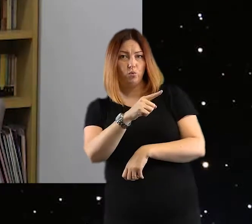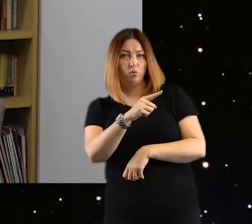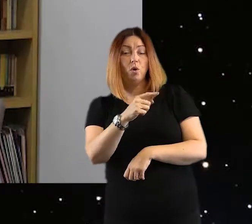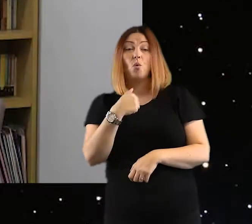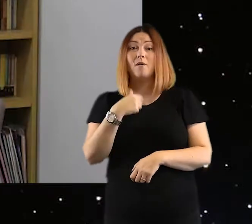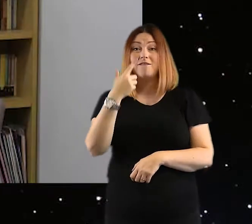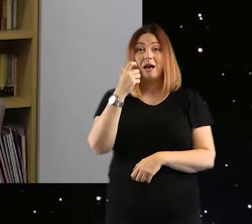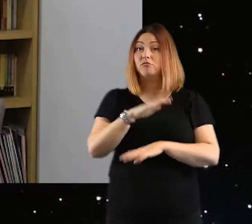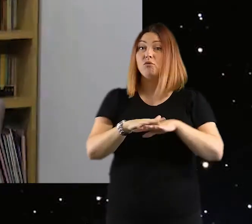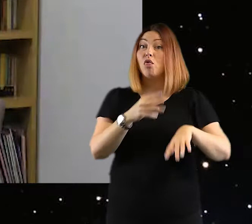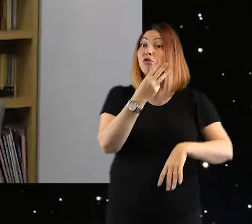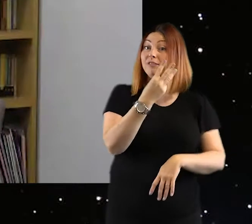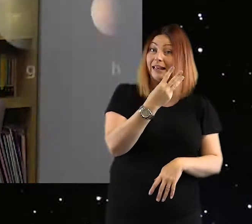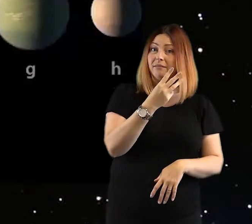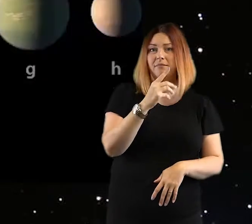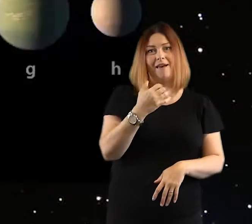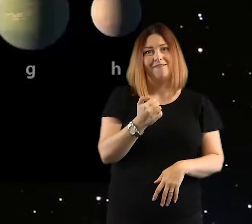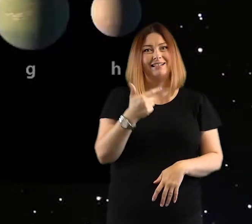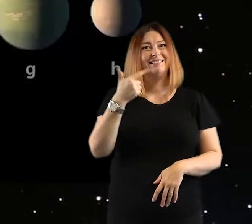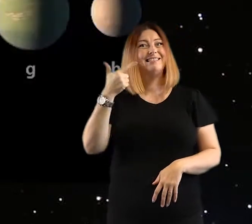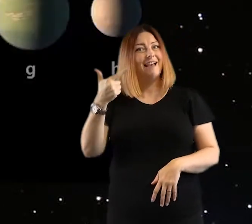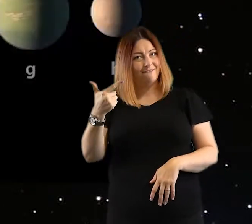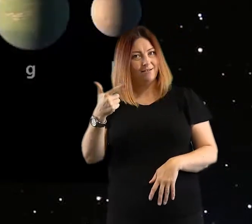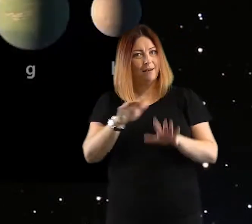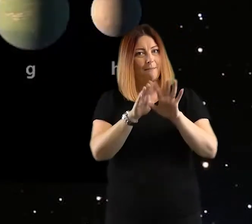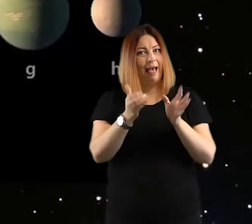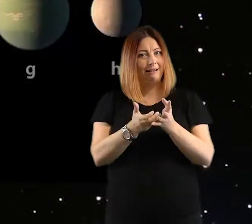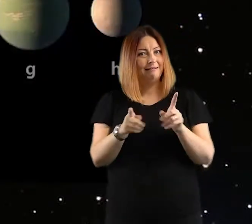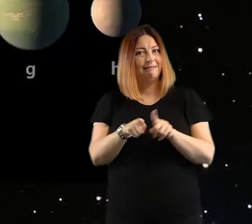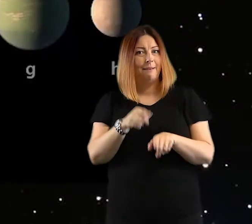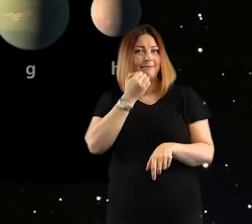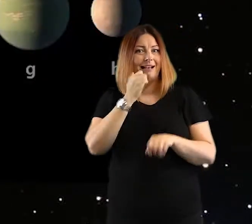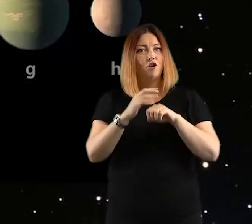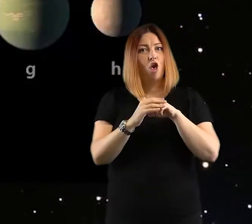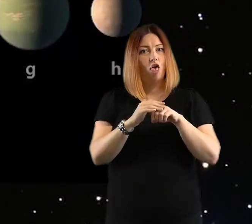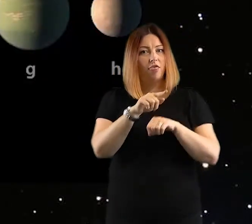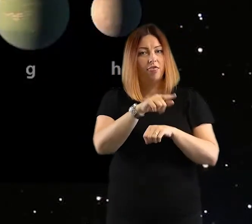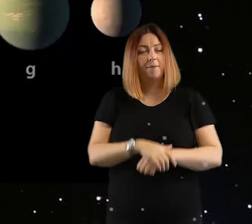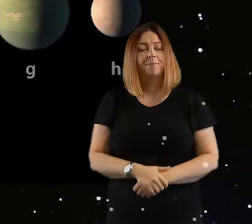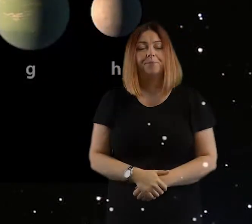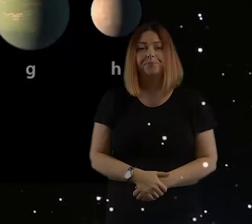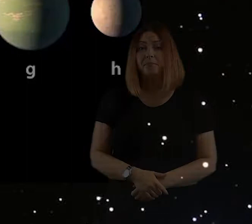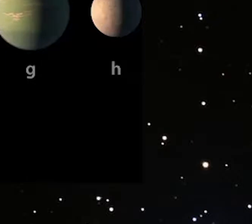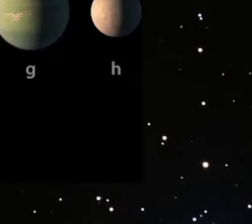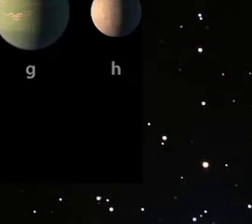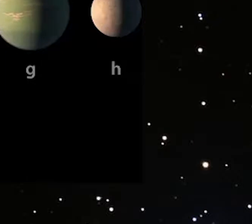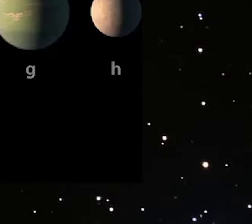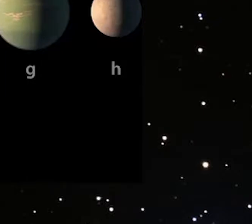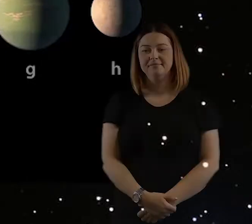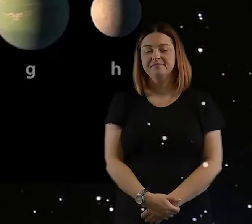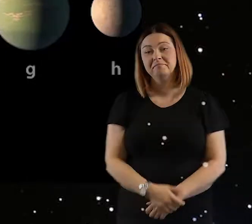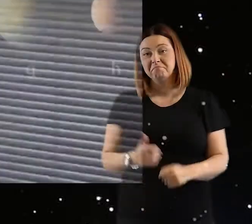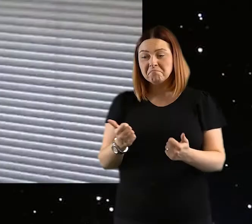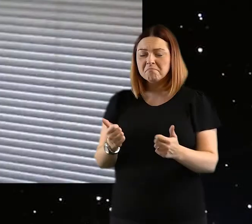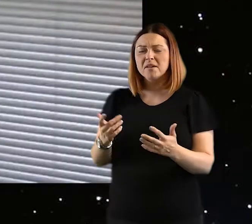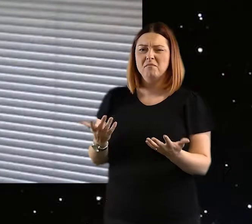has not 3 but 7 Earth-sized planets orbiting it. Okay, so how do we work out